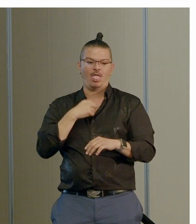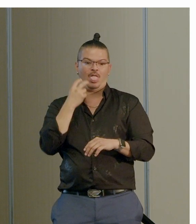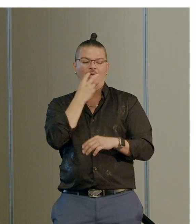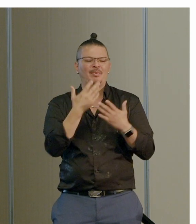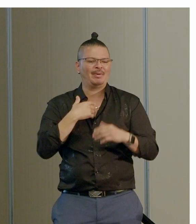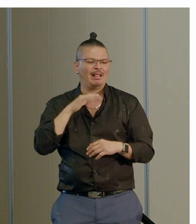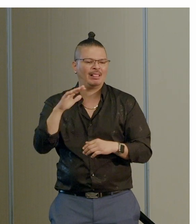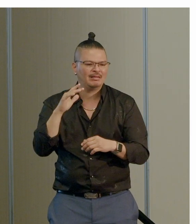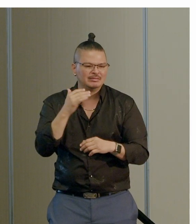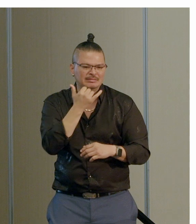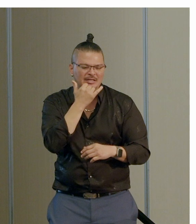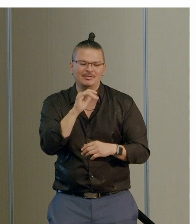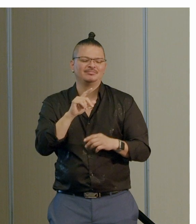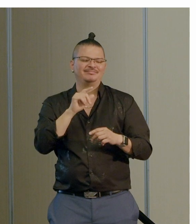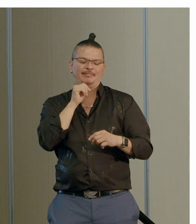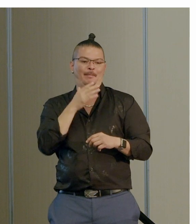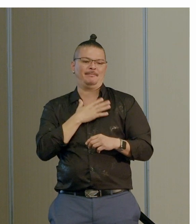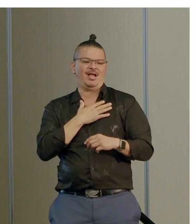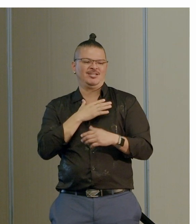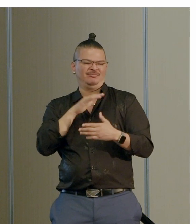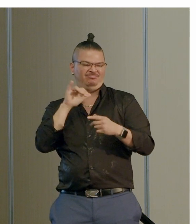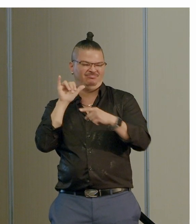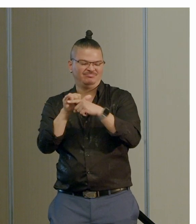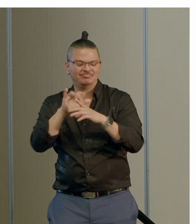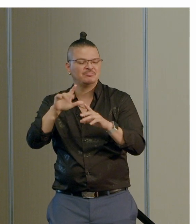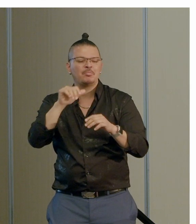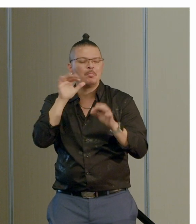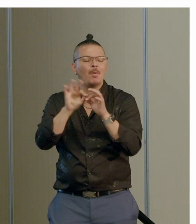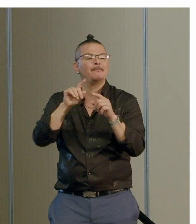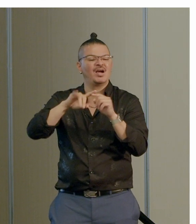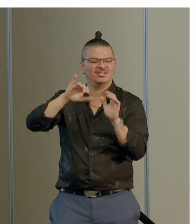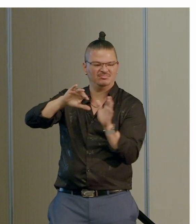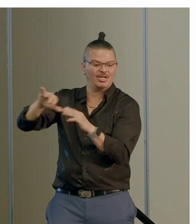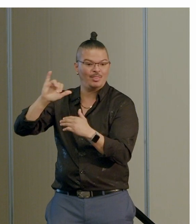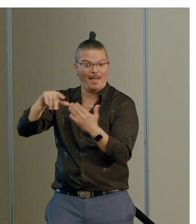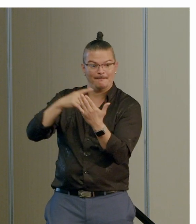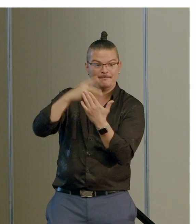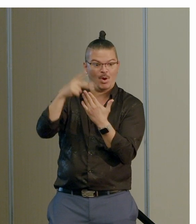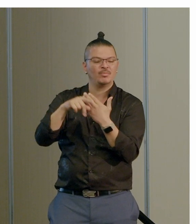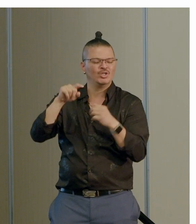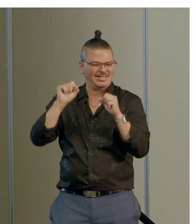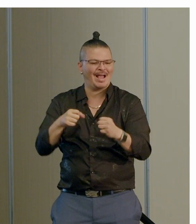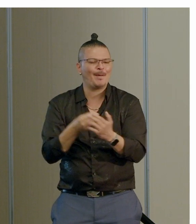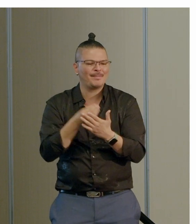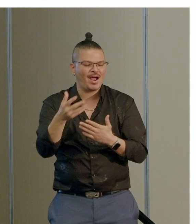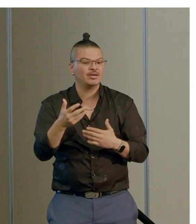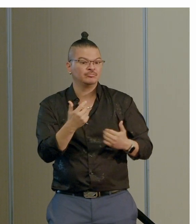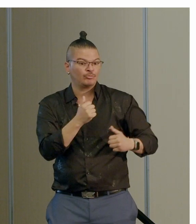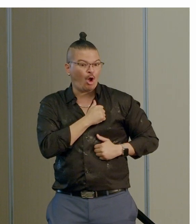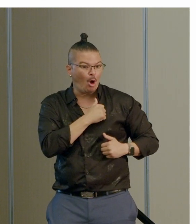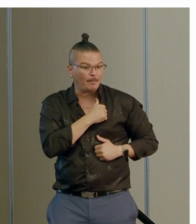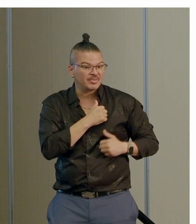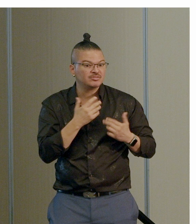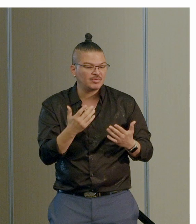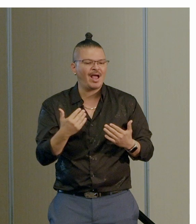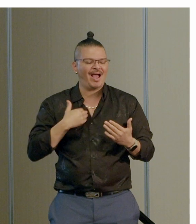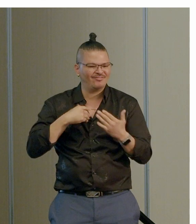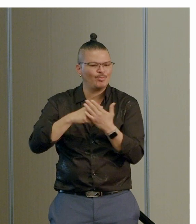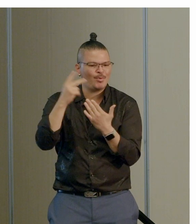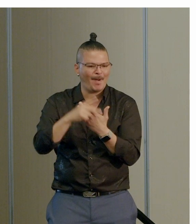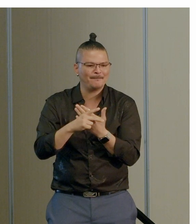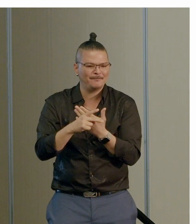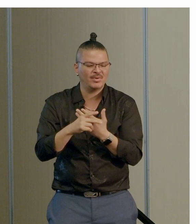it's theirs, but it's just the program through which you can buy. And the Army had a program that is currently referred to as CHESS